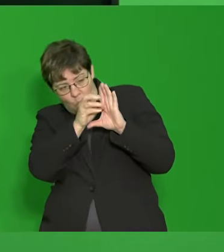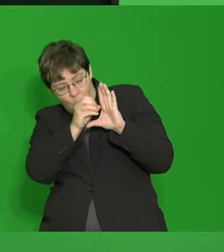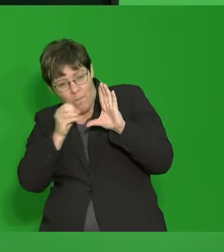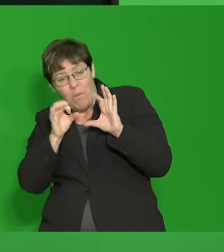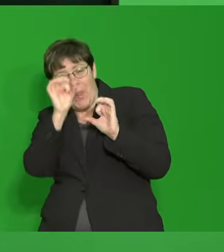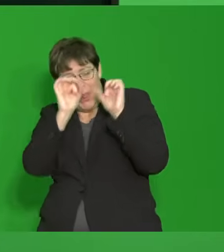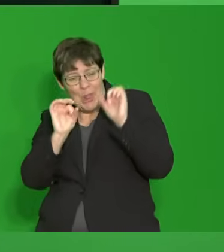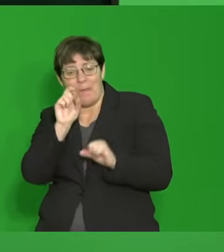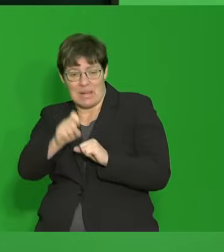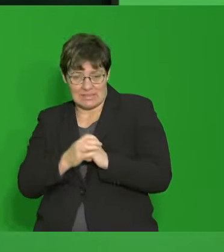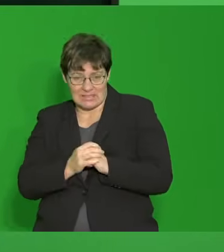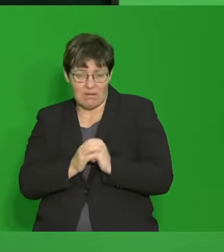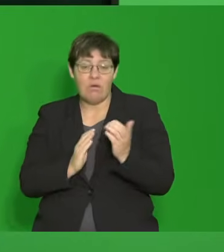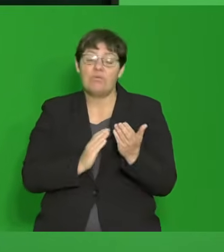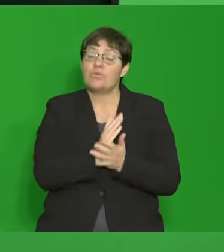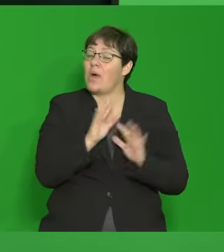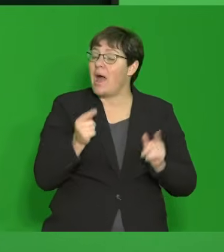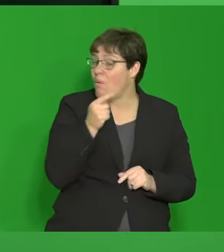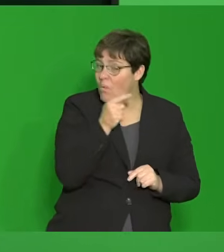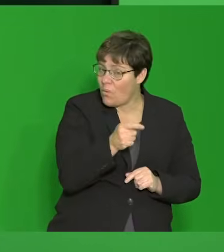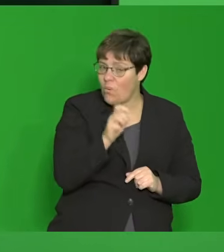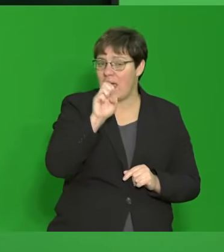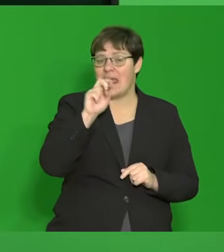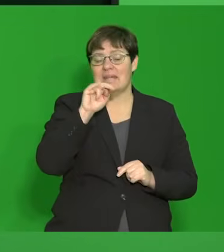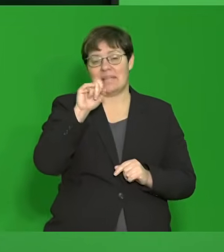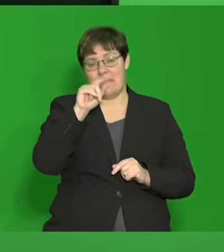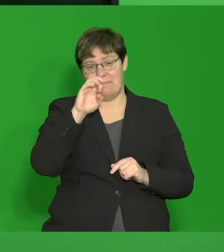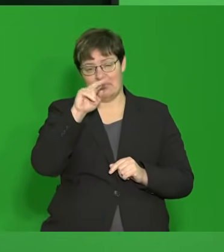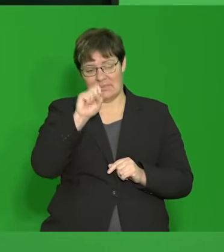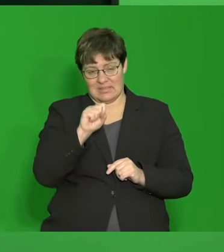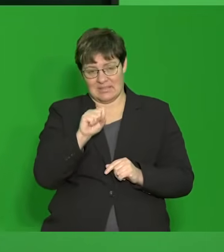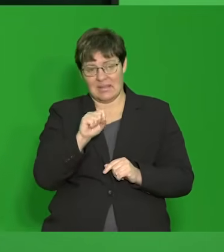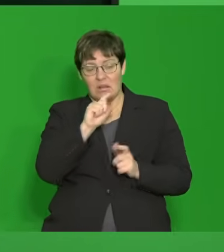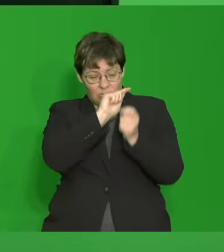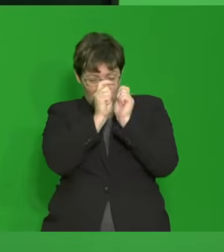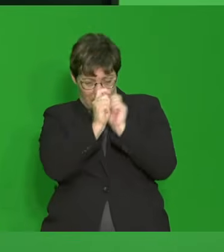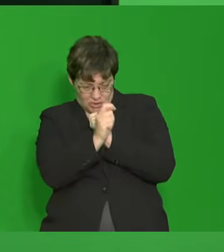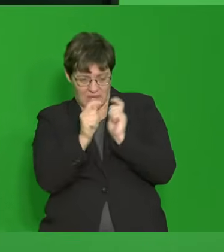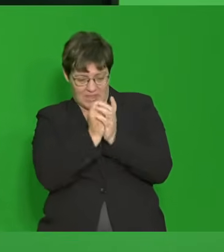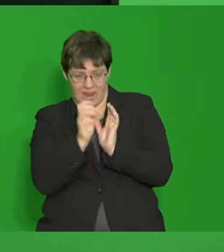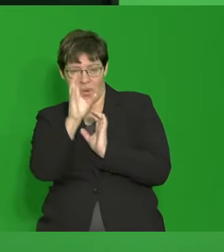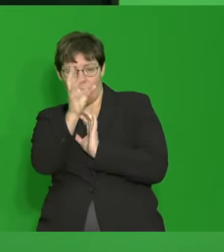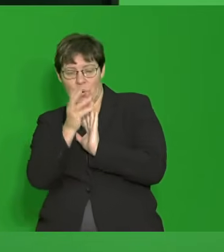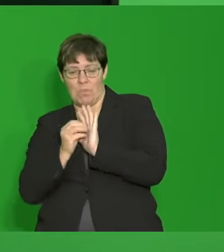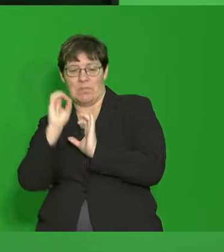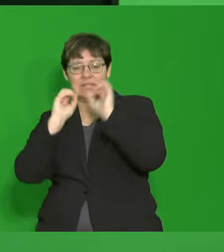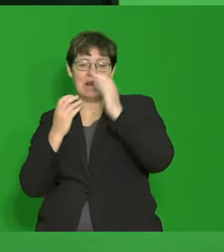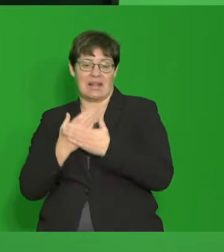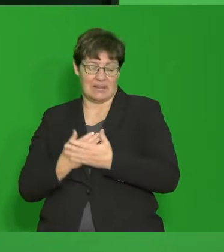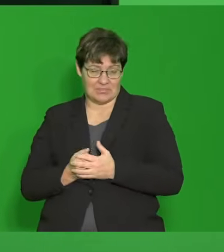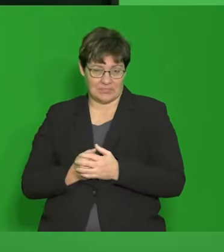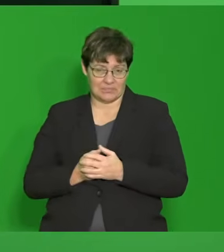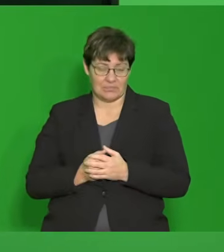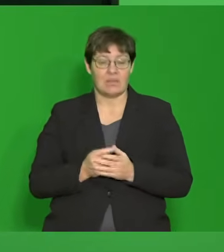to use enzymes and chemicals to reduce them to their monomers, and then these are absorbed. So having said that, let's go